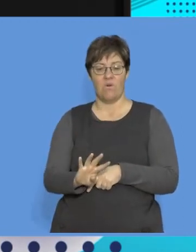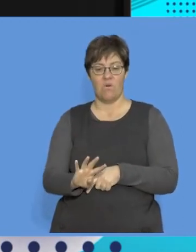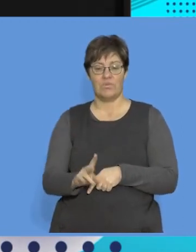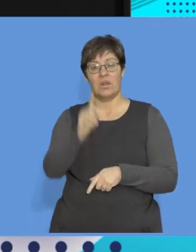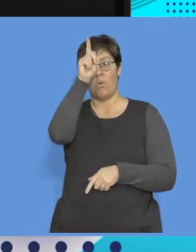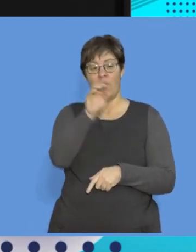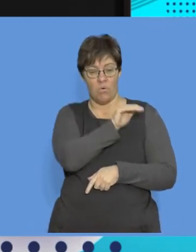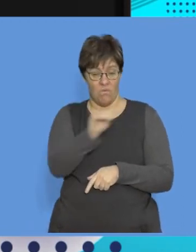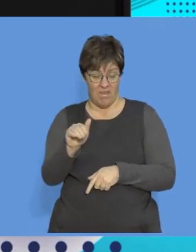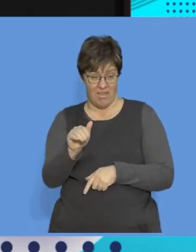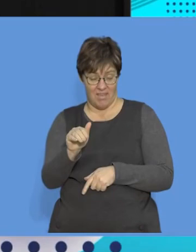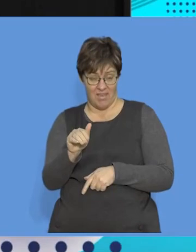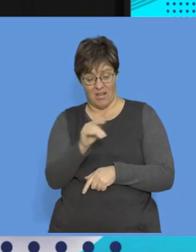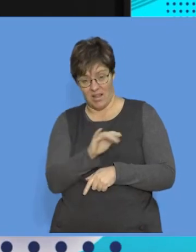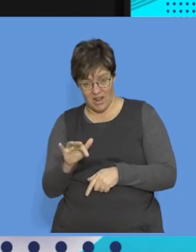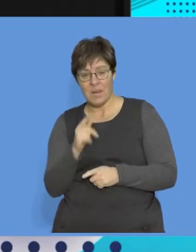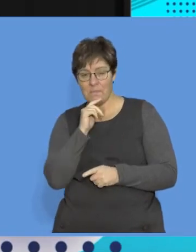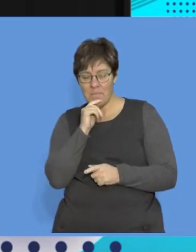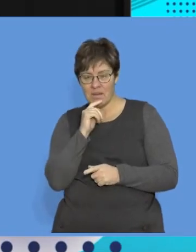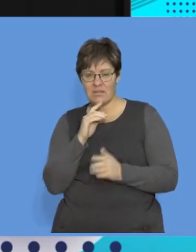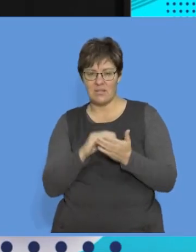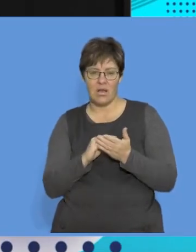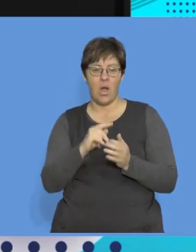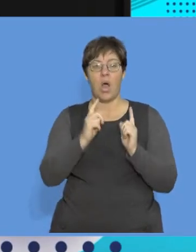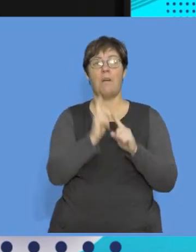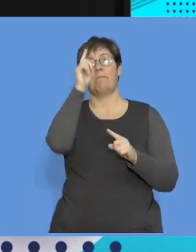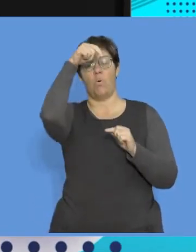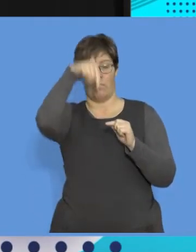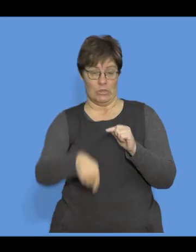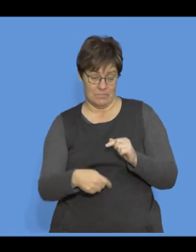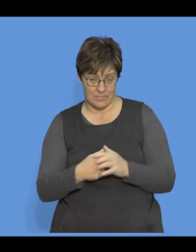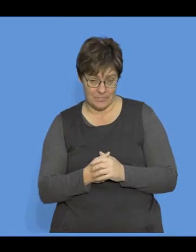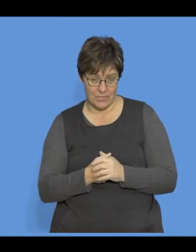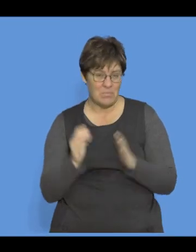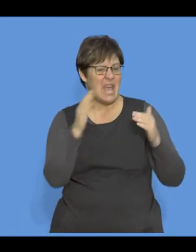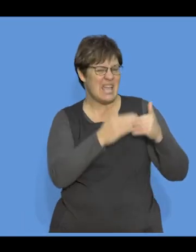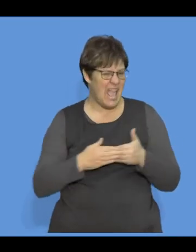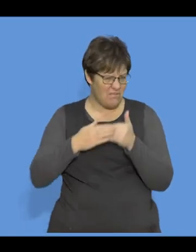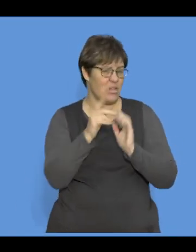over, and it goes up to the top or it goes to the bottom. So be careful about that